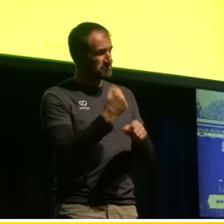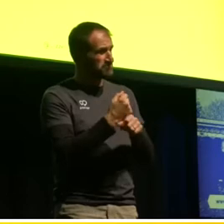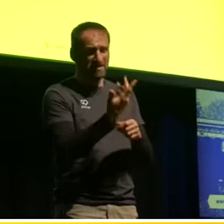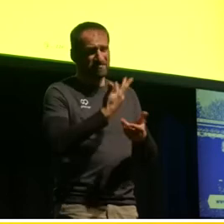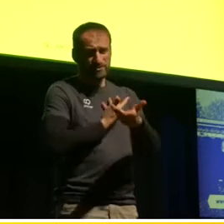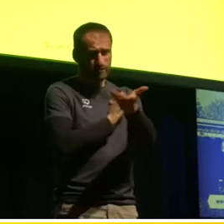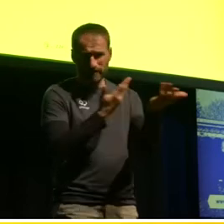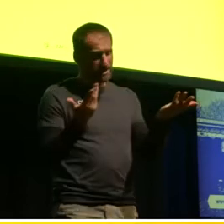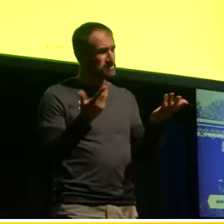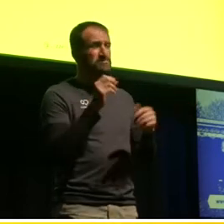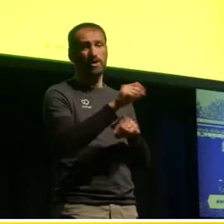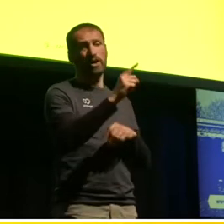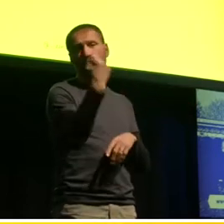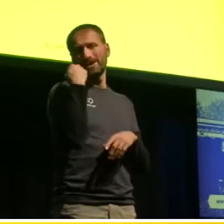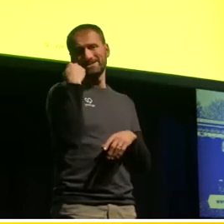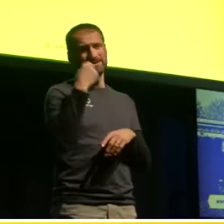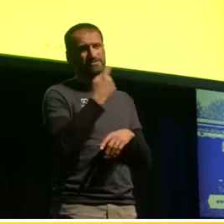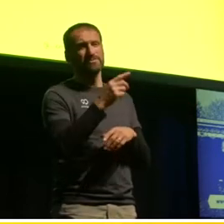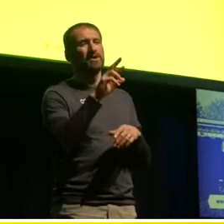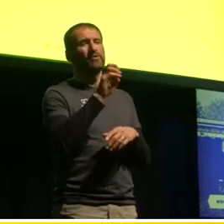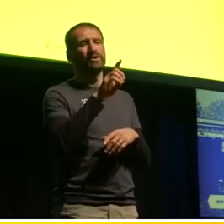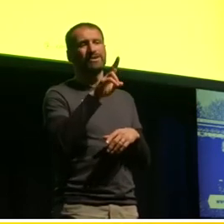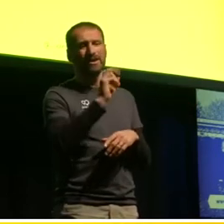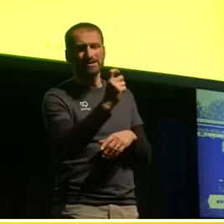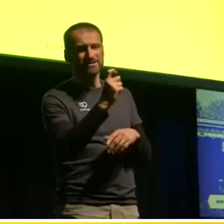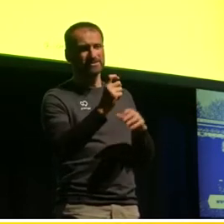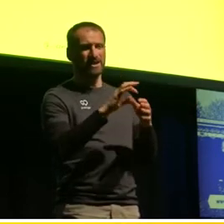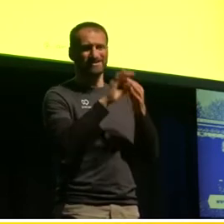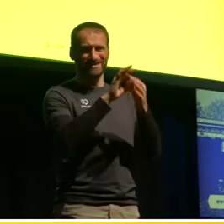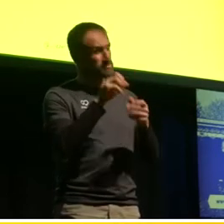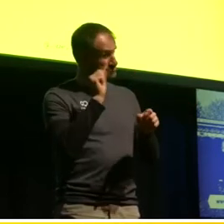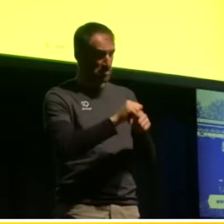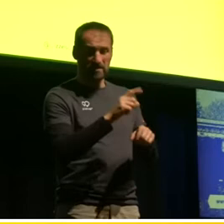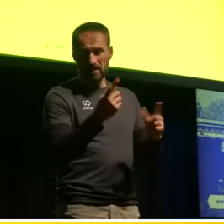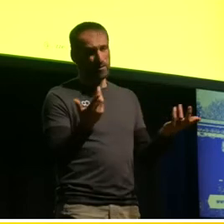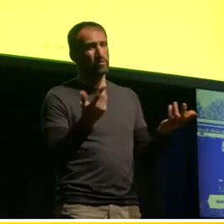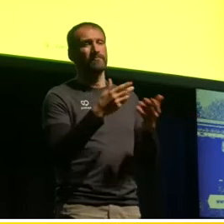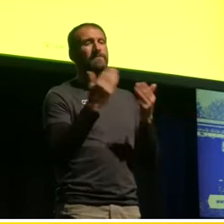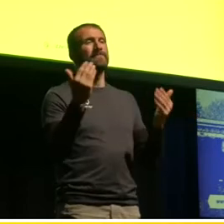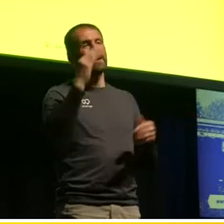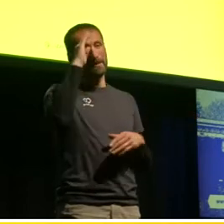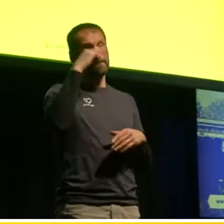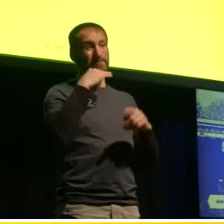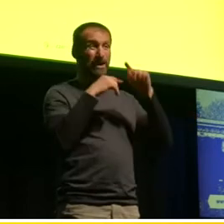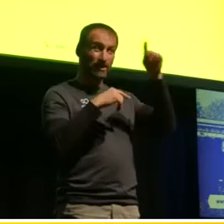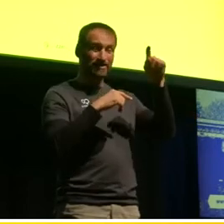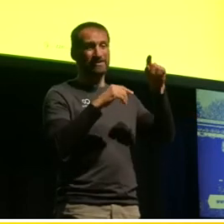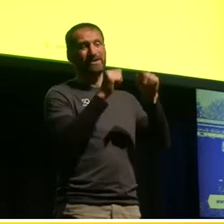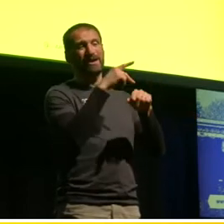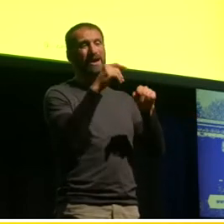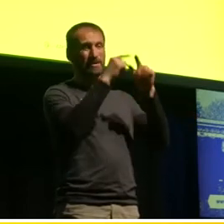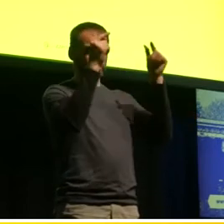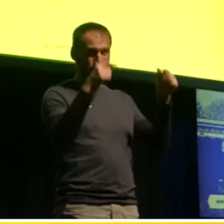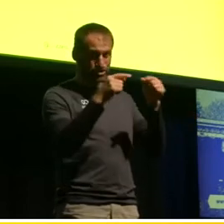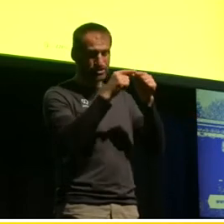the Redux approach. Anything is fine there. Just share from like the parent app shell to the children what information you need